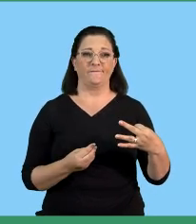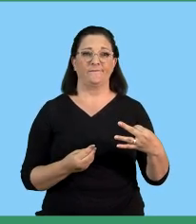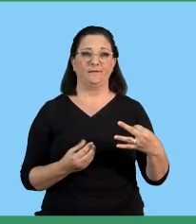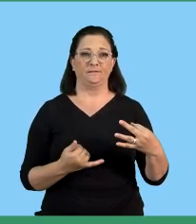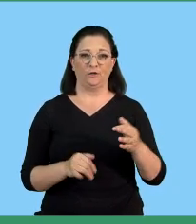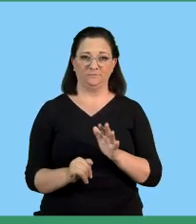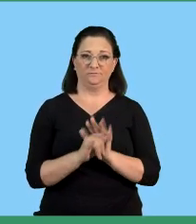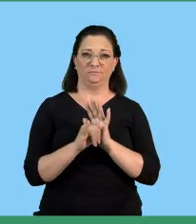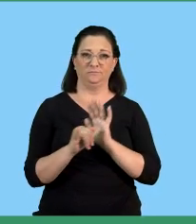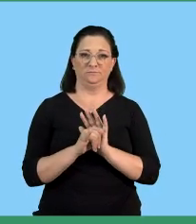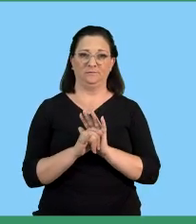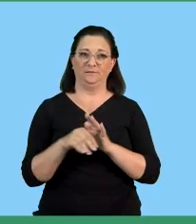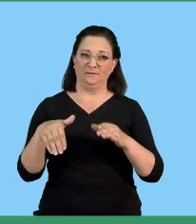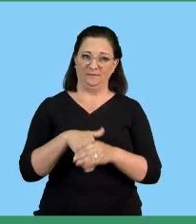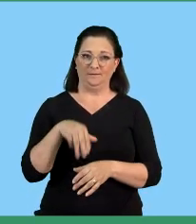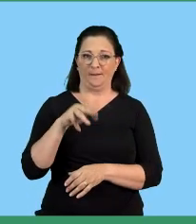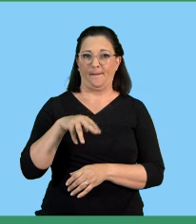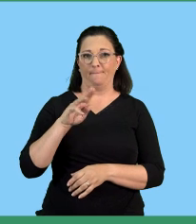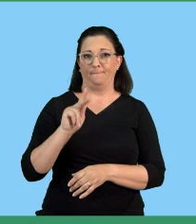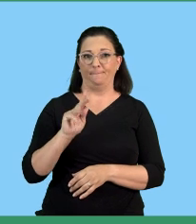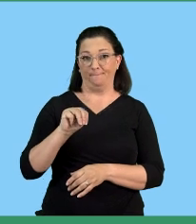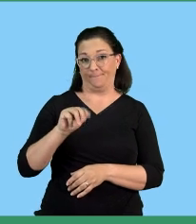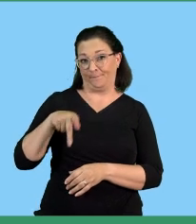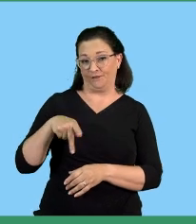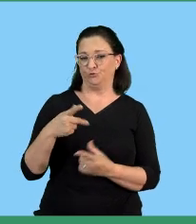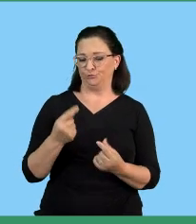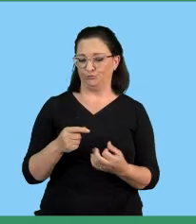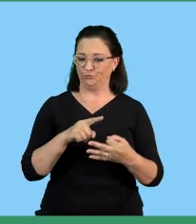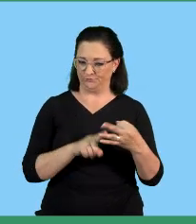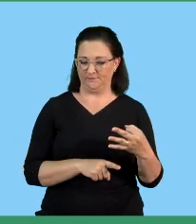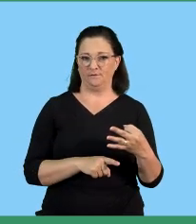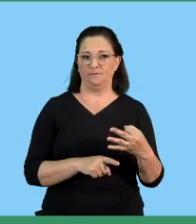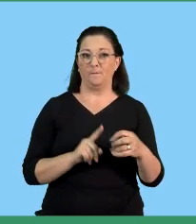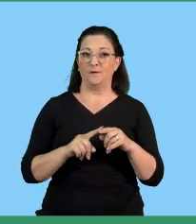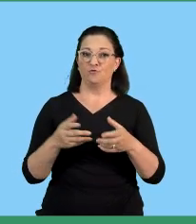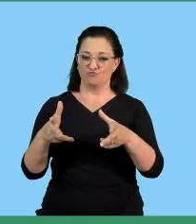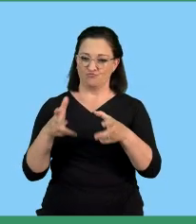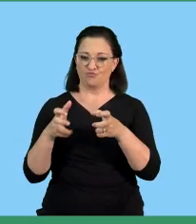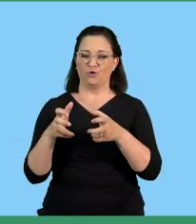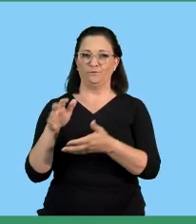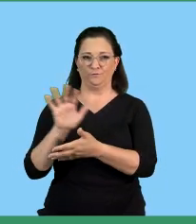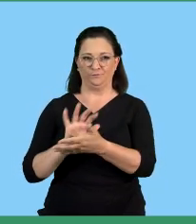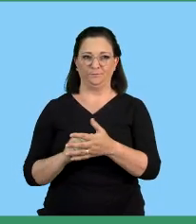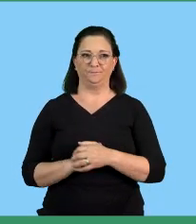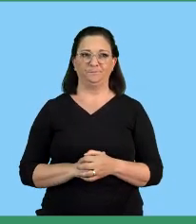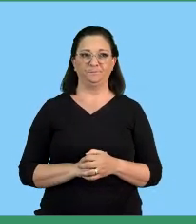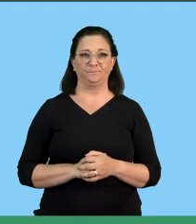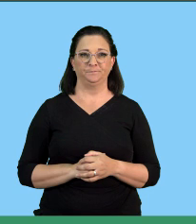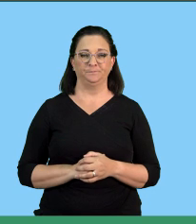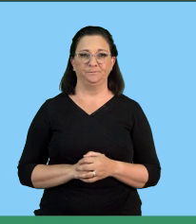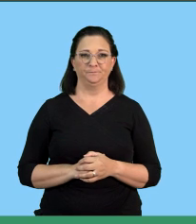defensive strategies that is applied by MP. Motivate your answer by quoting from the scenario